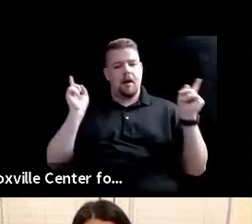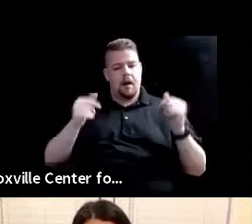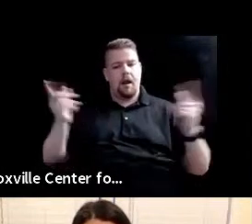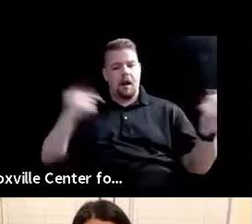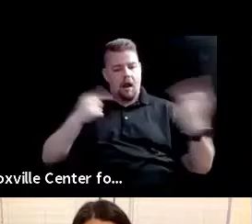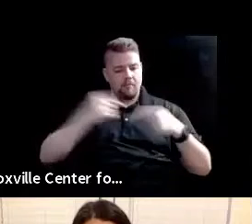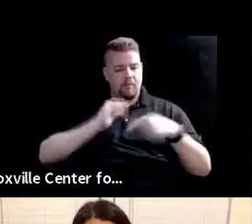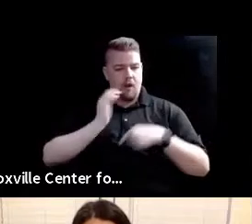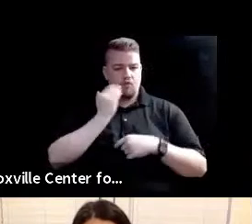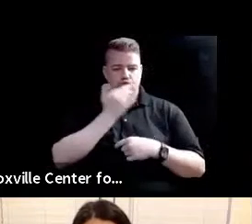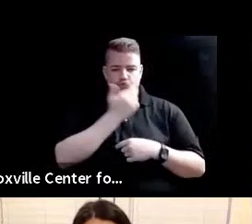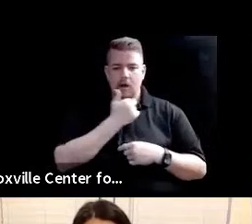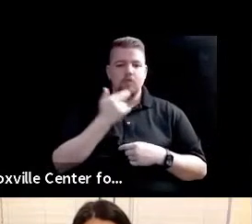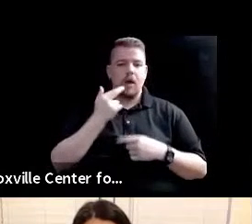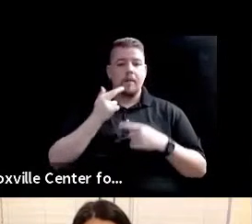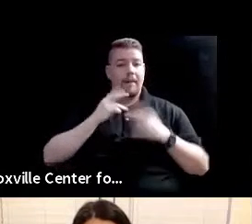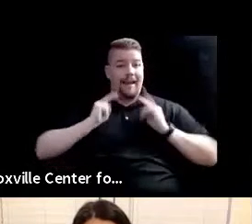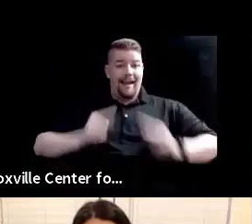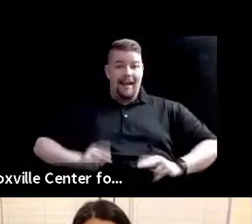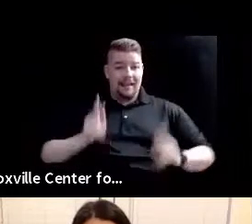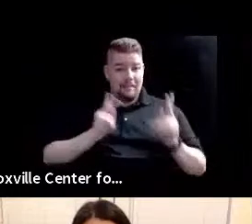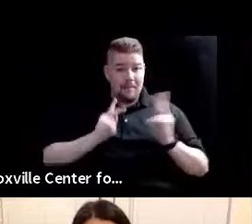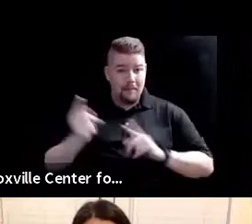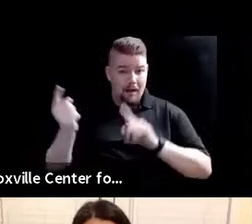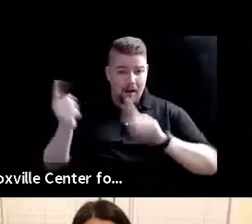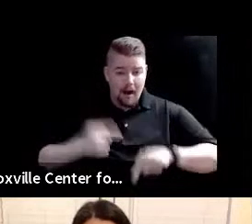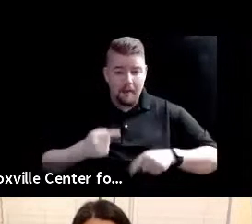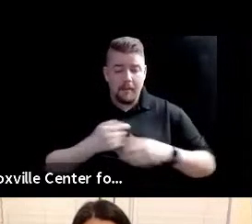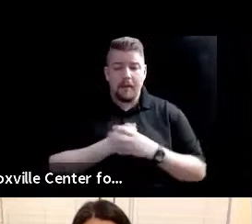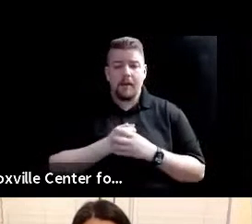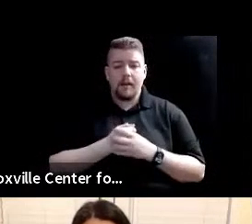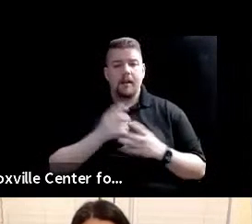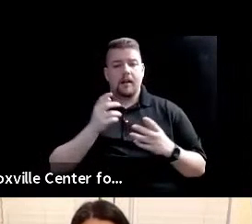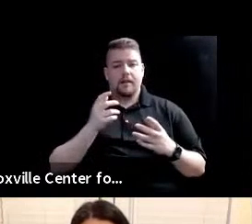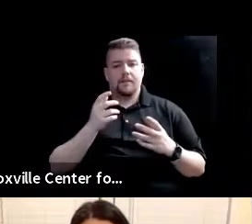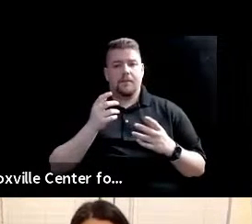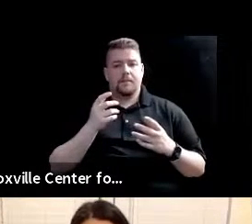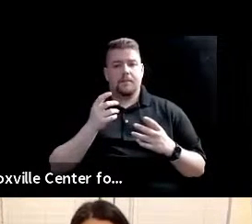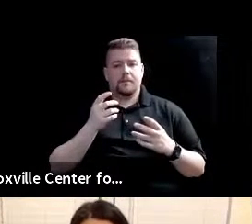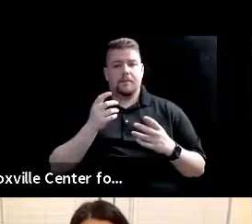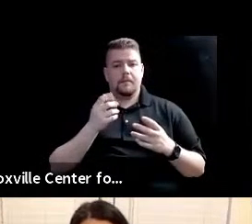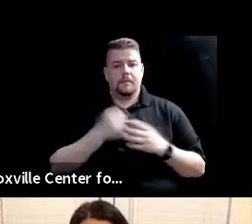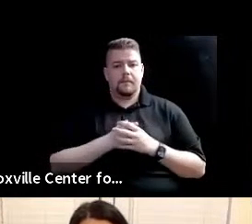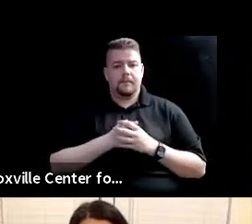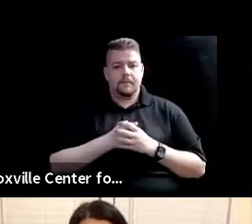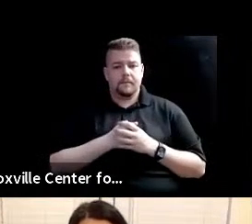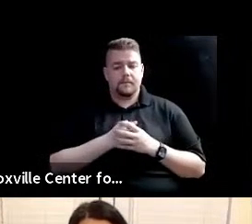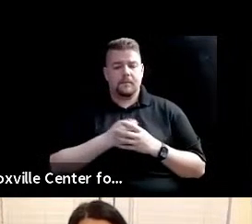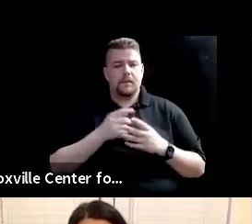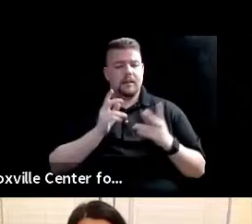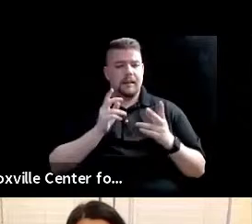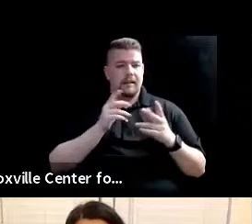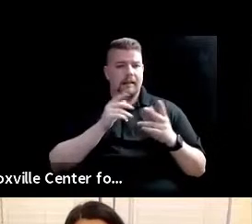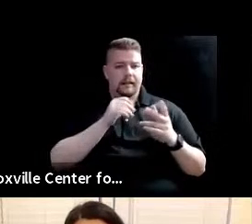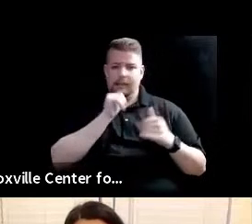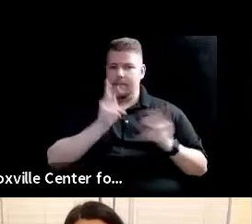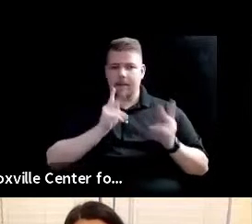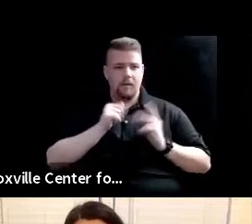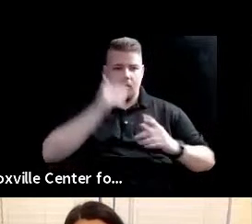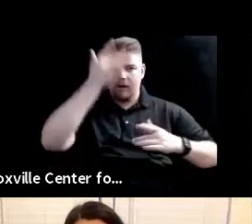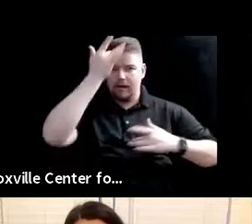restaurants, but those are healthy people coming to the restaurants. Those are unfortunately people who have the sickness.